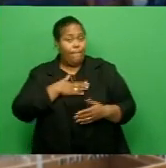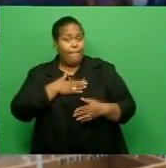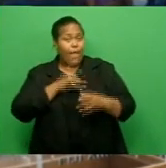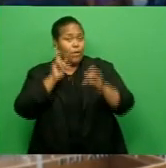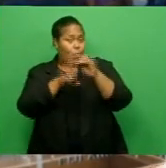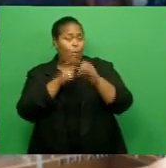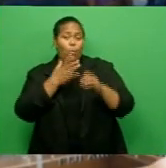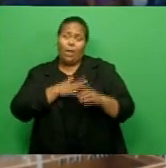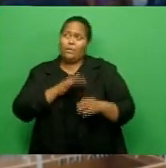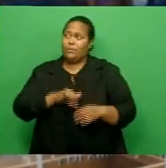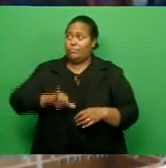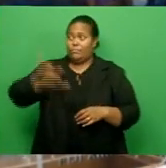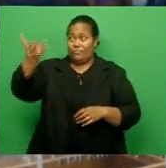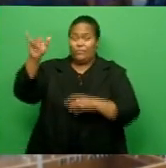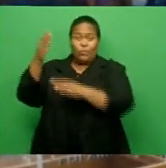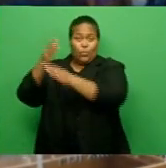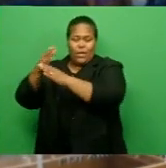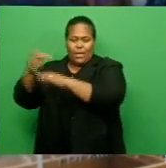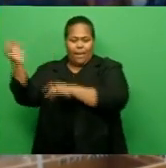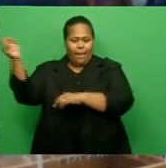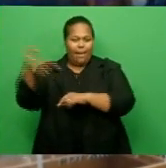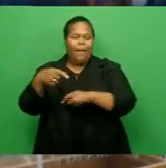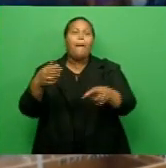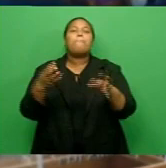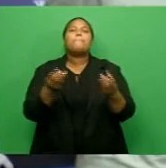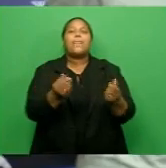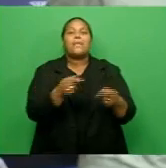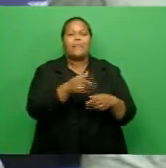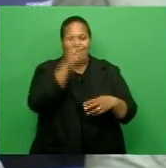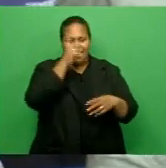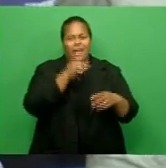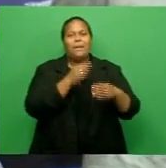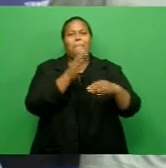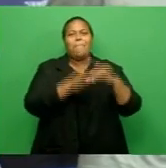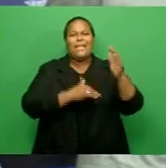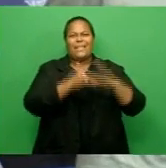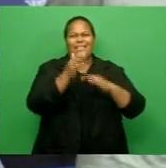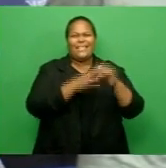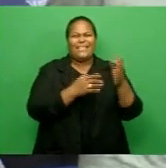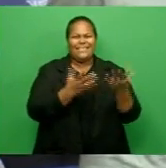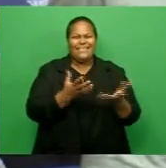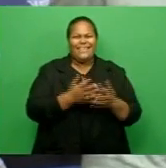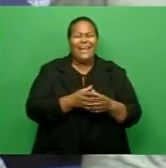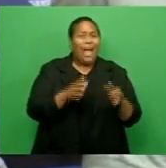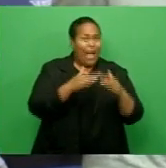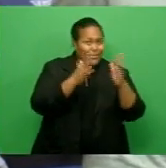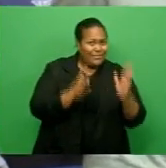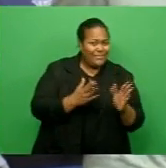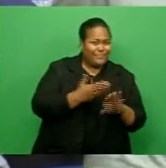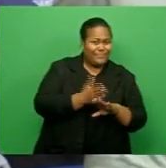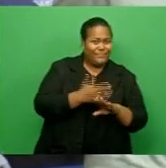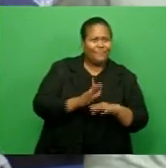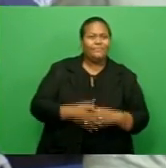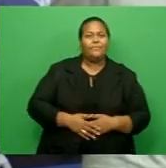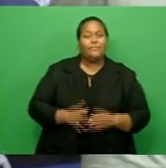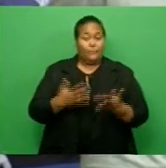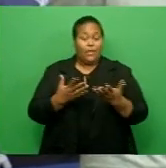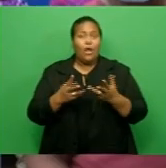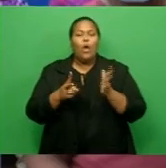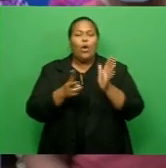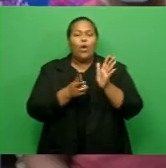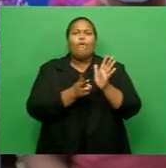want to go send the money for them so that they can build a concrete house. Fiji joined the labor scheme in April as part of the Vuvale partnership,